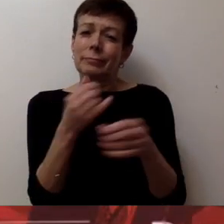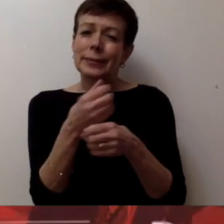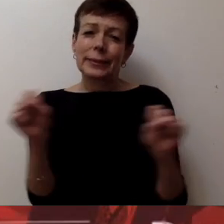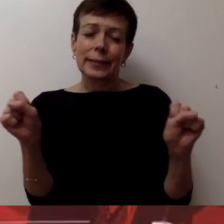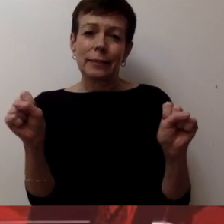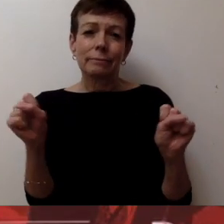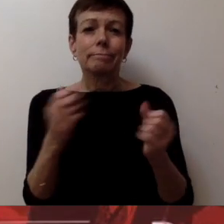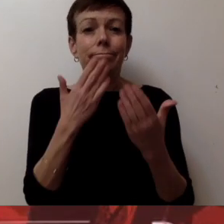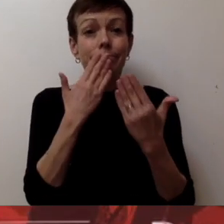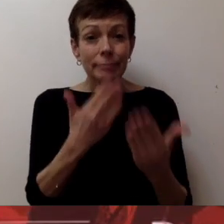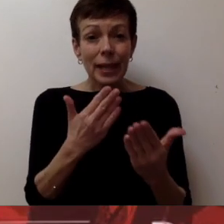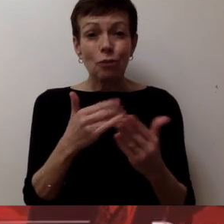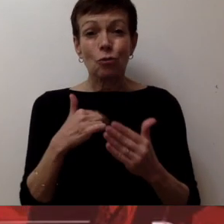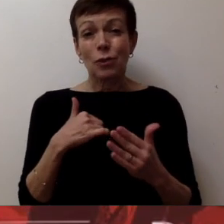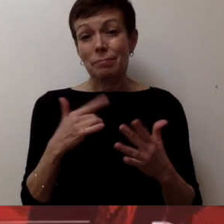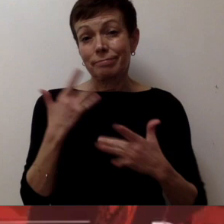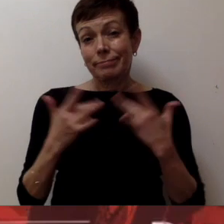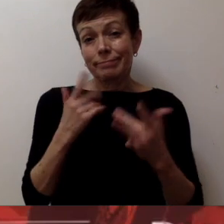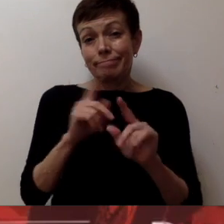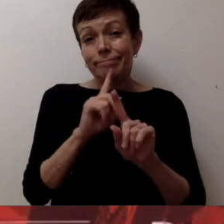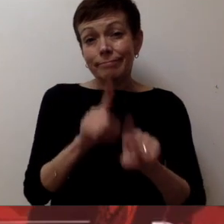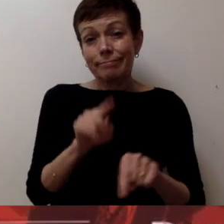for your time, and I look forward to your questions.